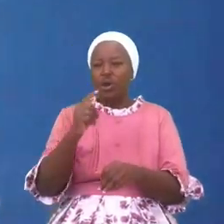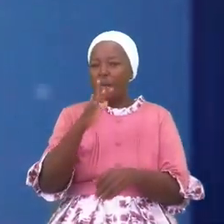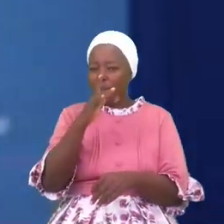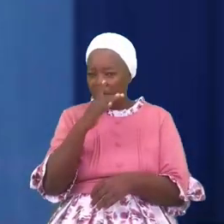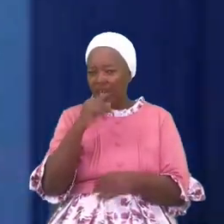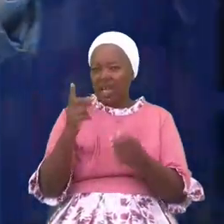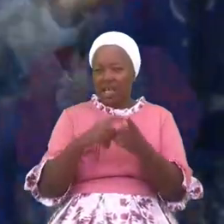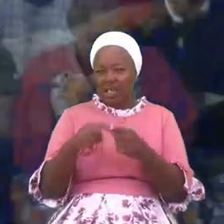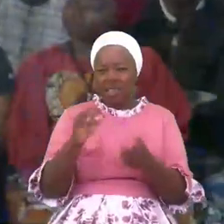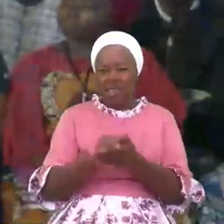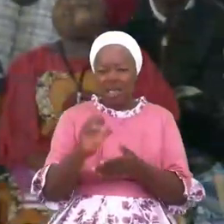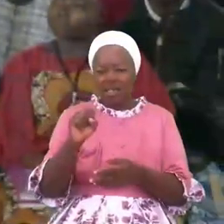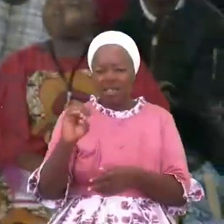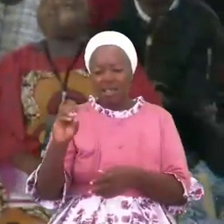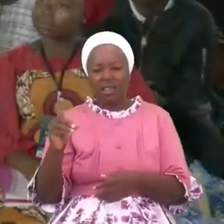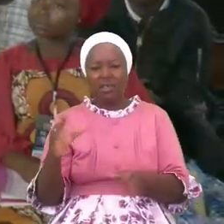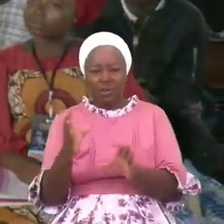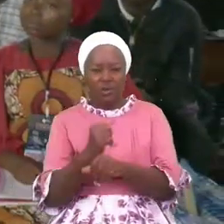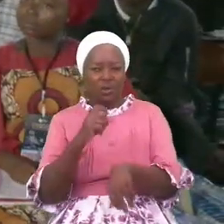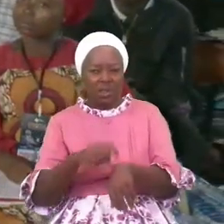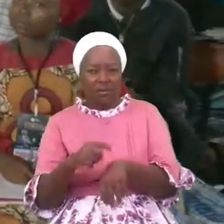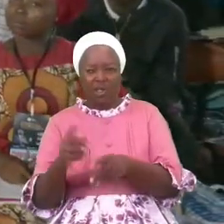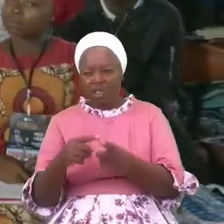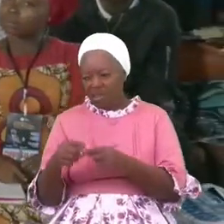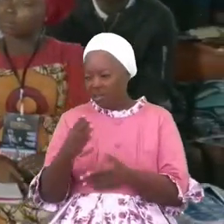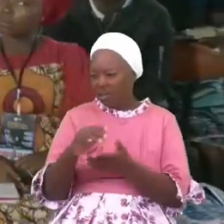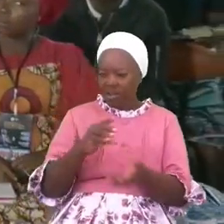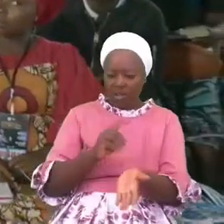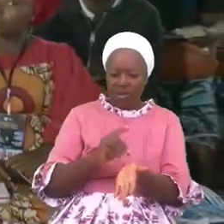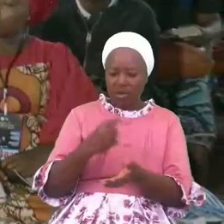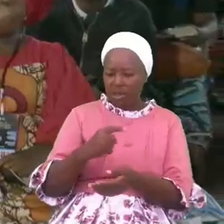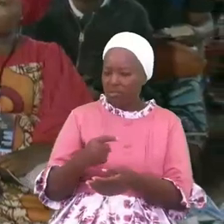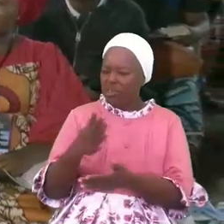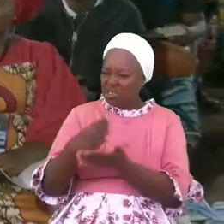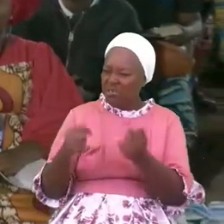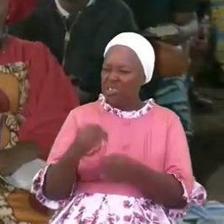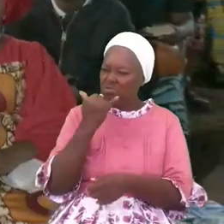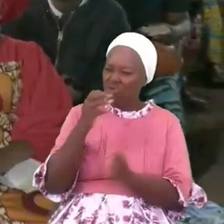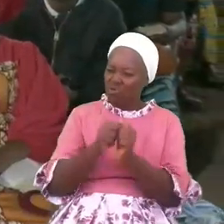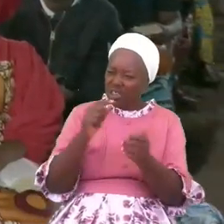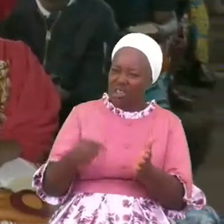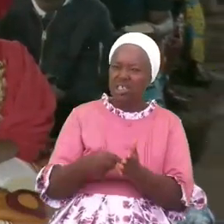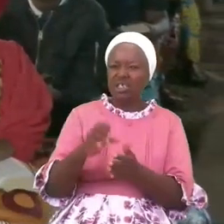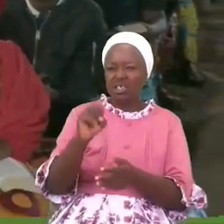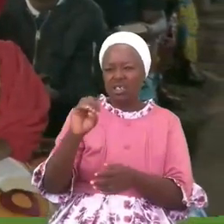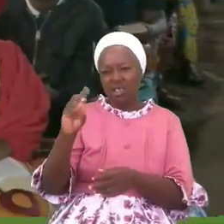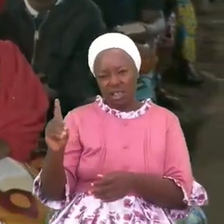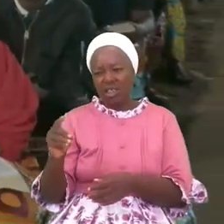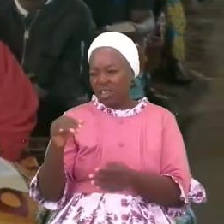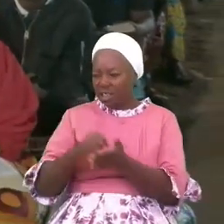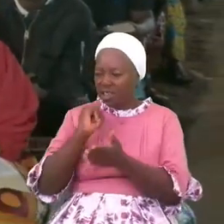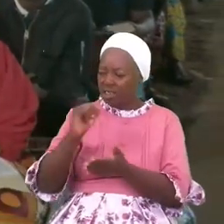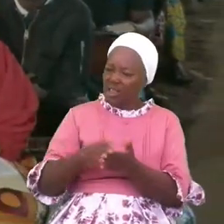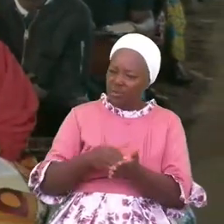something wrong with this seed. It is weak. It is kind of disease, and it